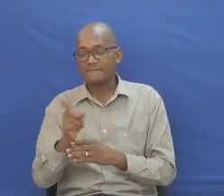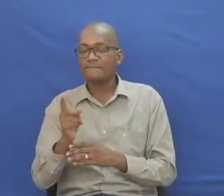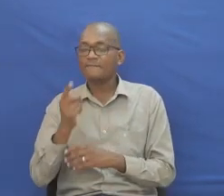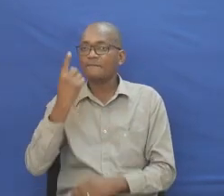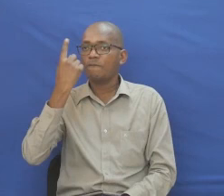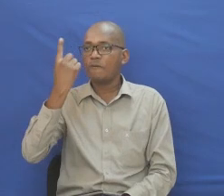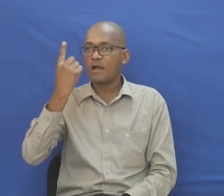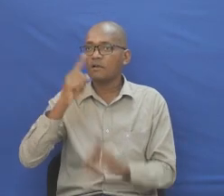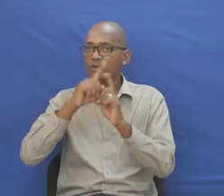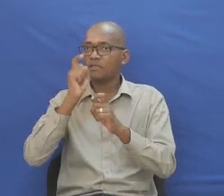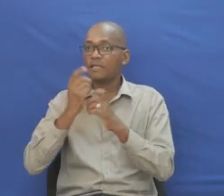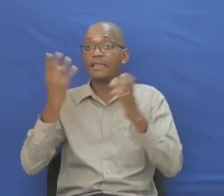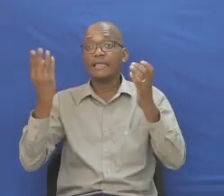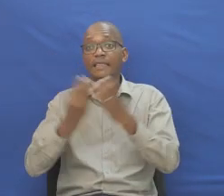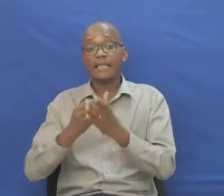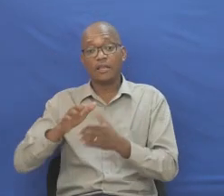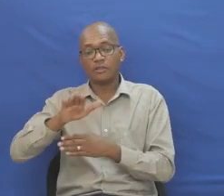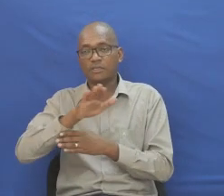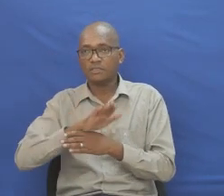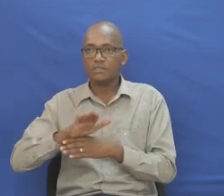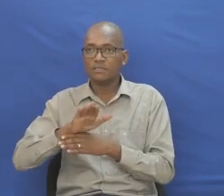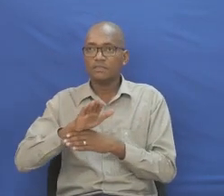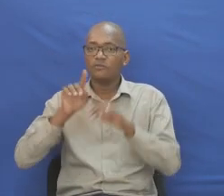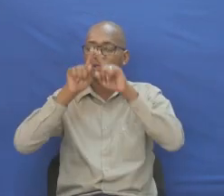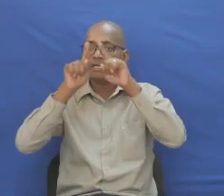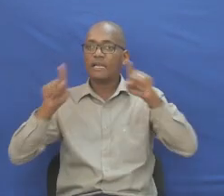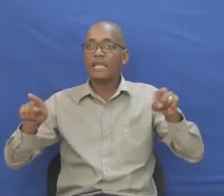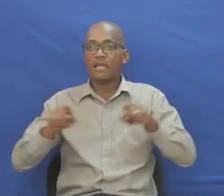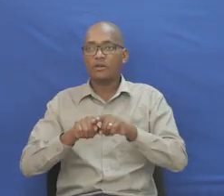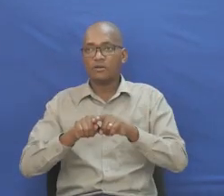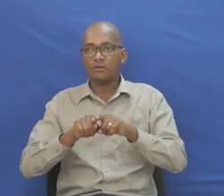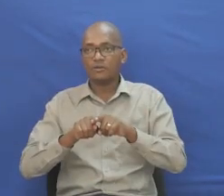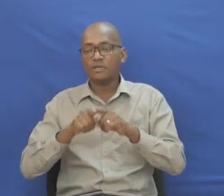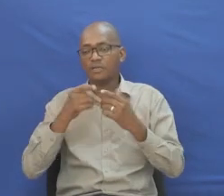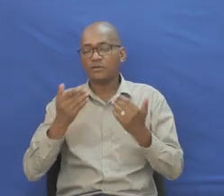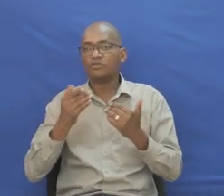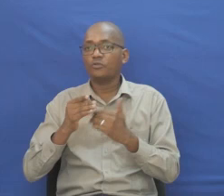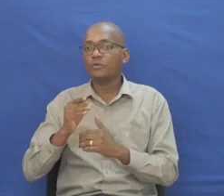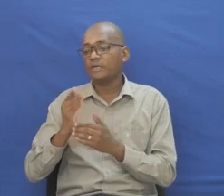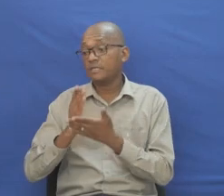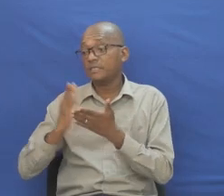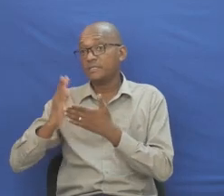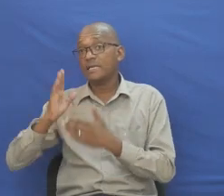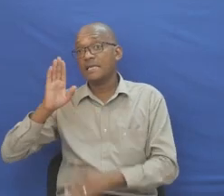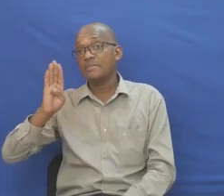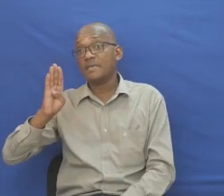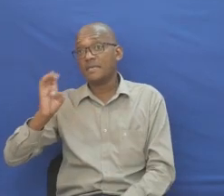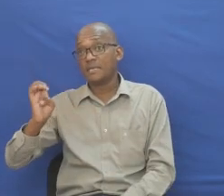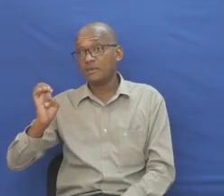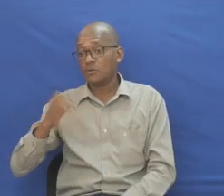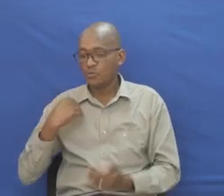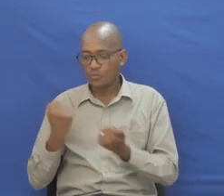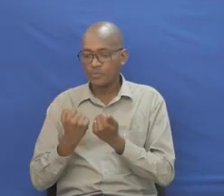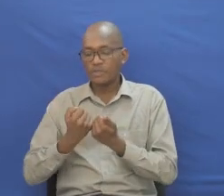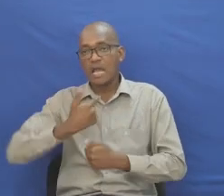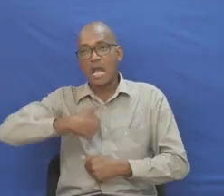formula of our triangle, but we said we have this side BE in which we constructed ourselves, so we have to